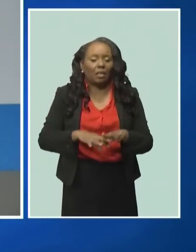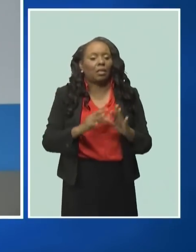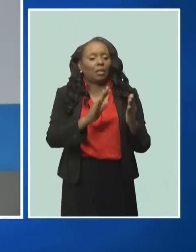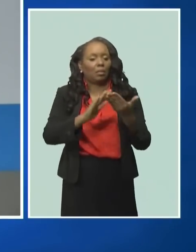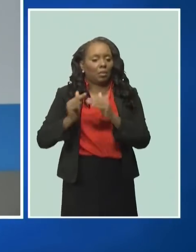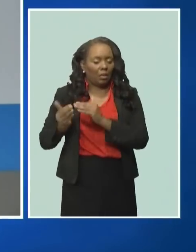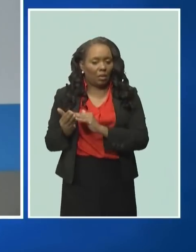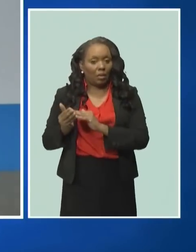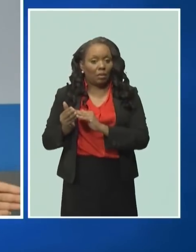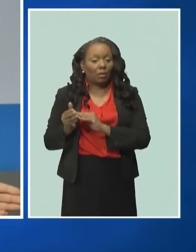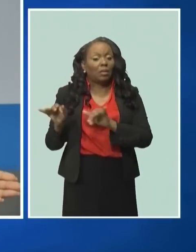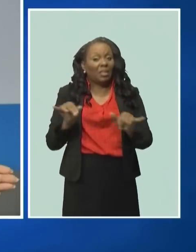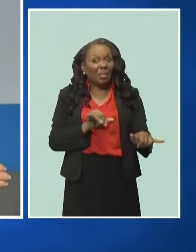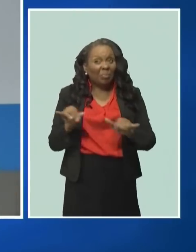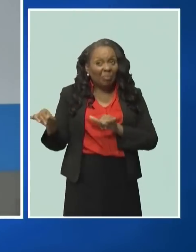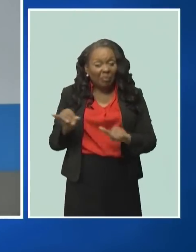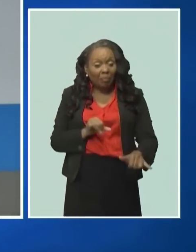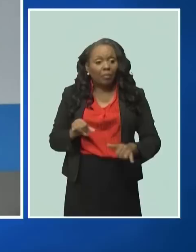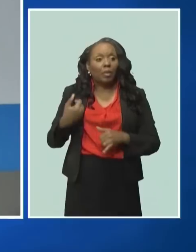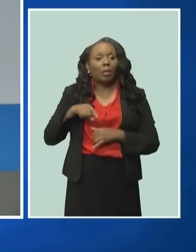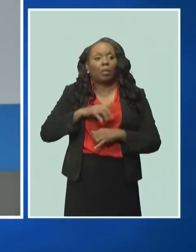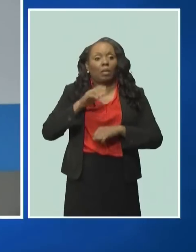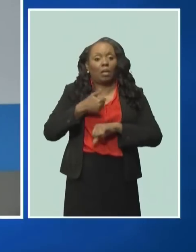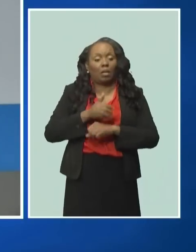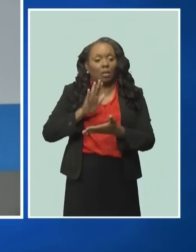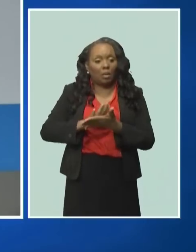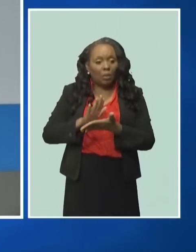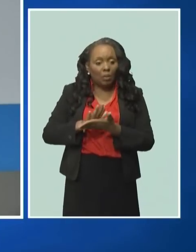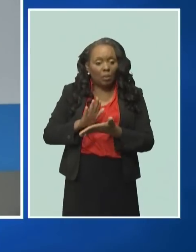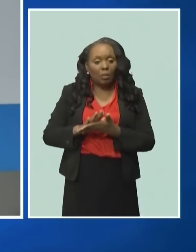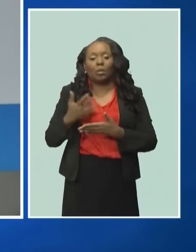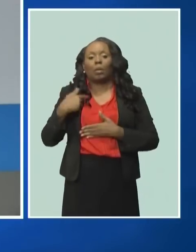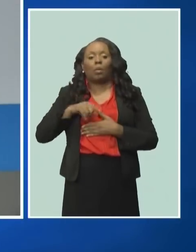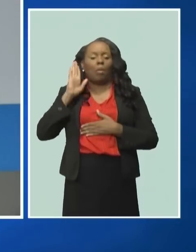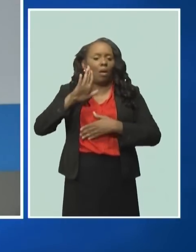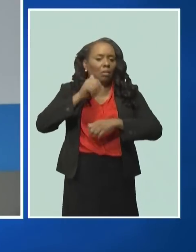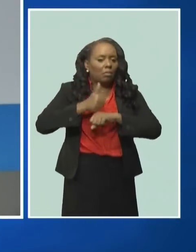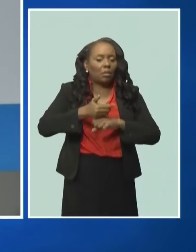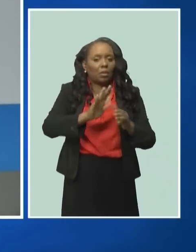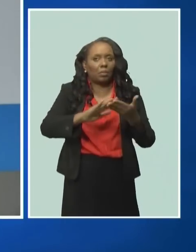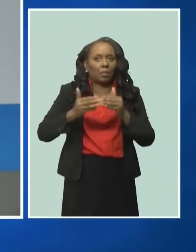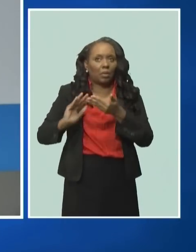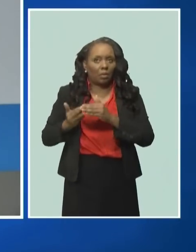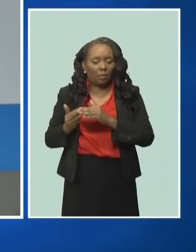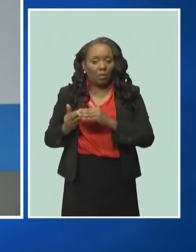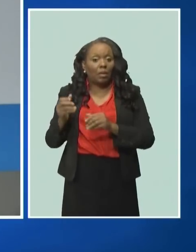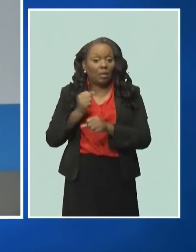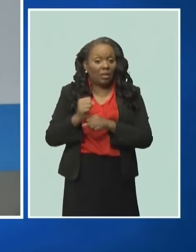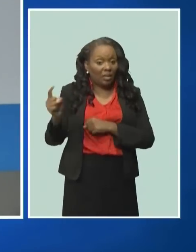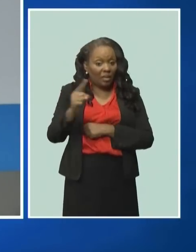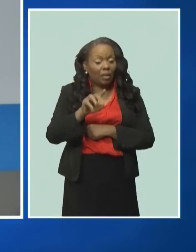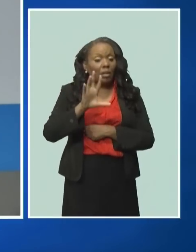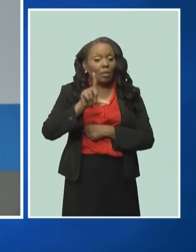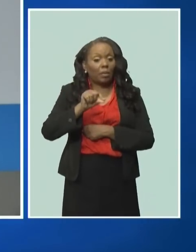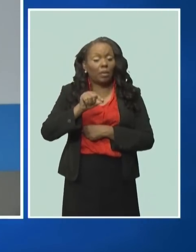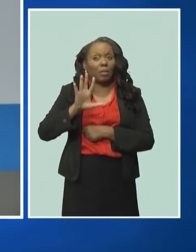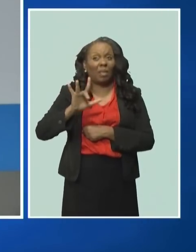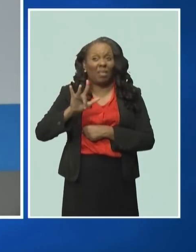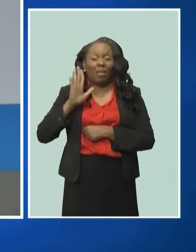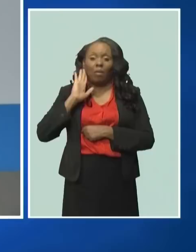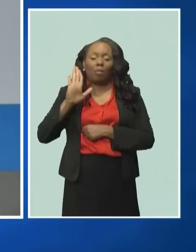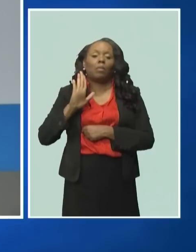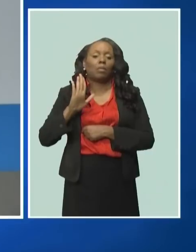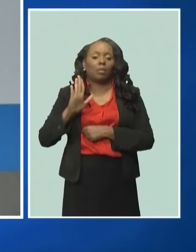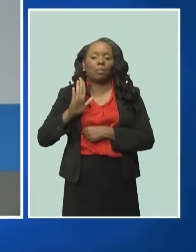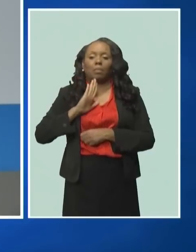way that we have already rolled it out in our schools and we're rolling it out in our communities. 2025 must be that environment where